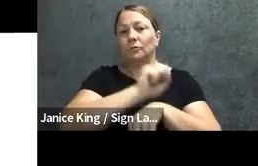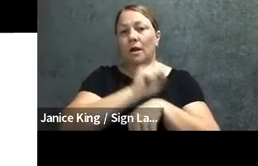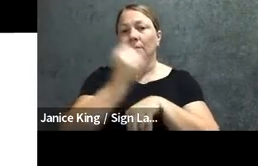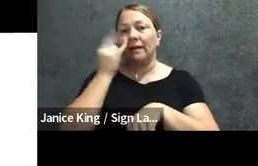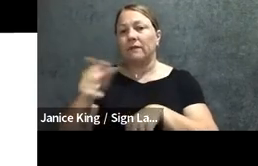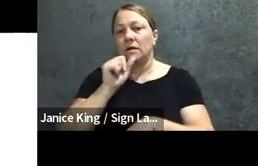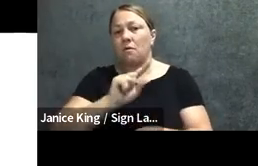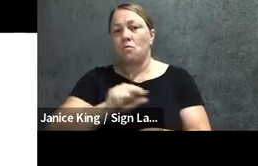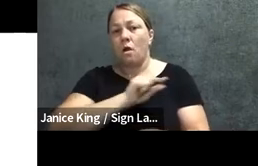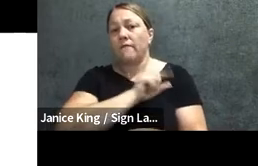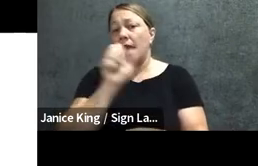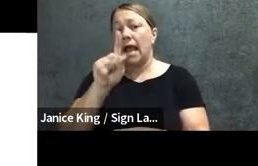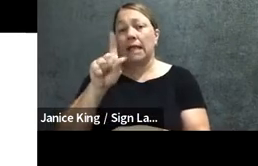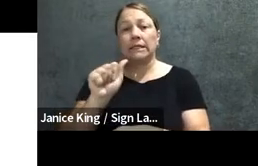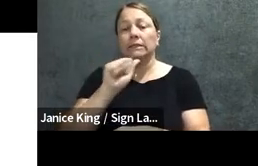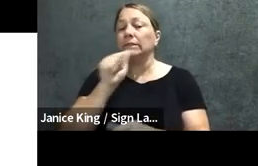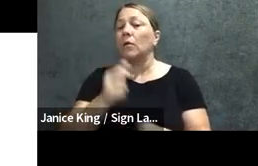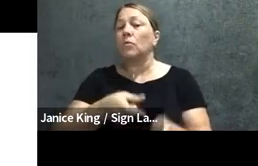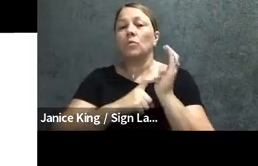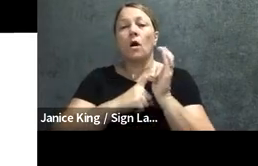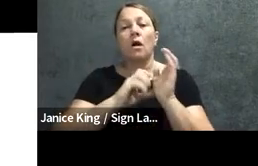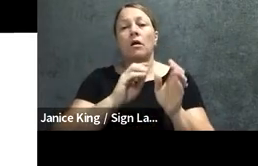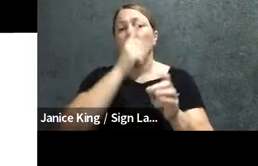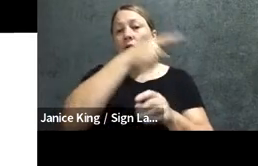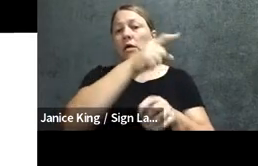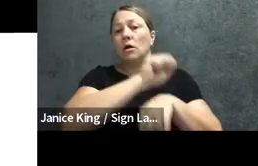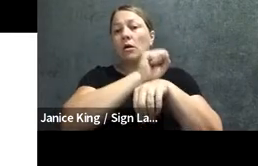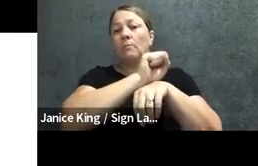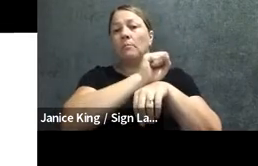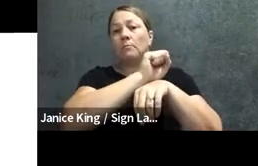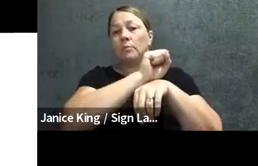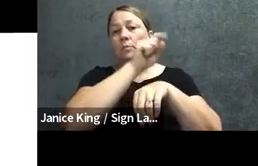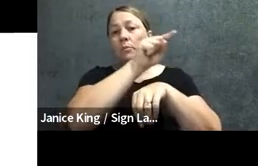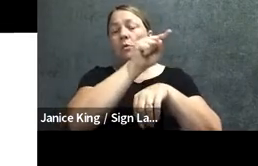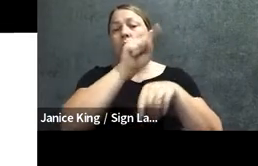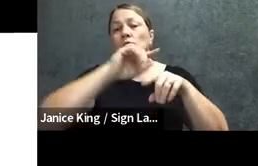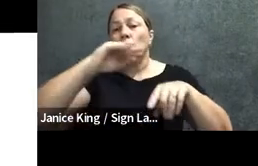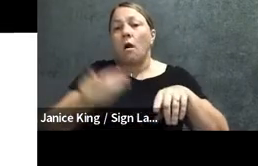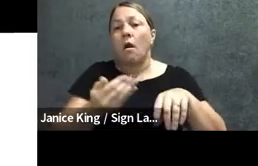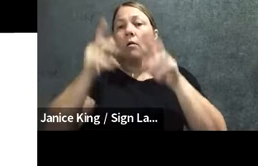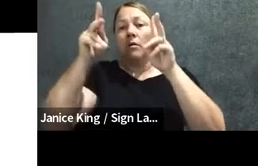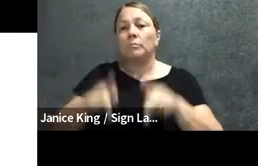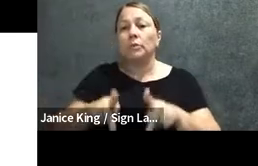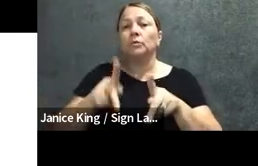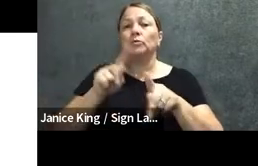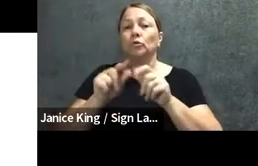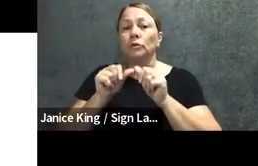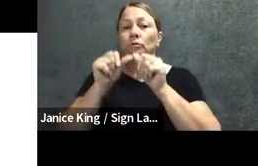does not require the employer to require the employer to hire or retain that